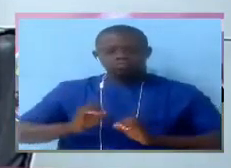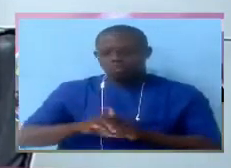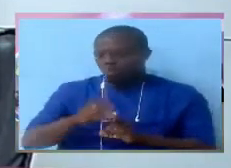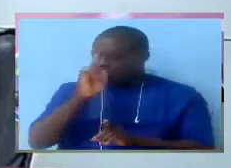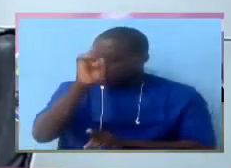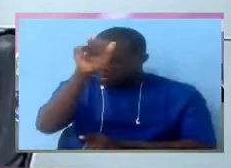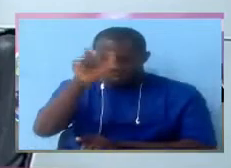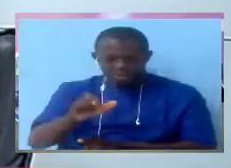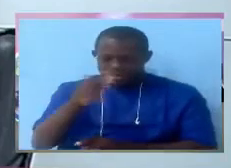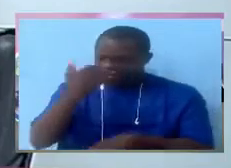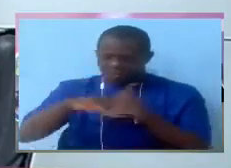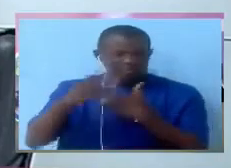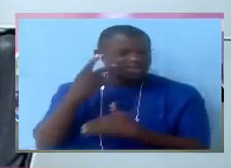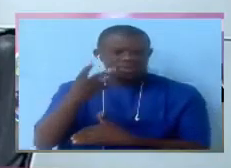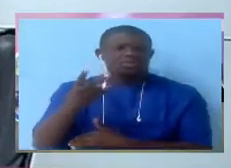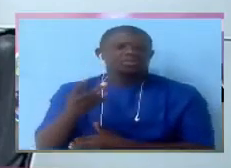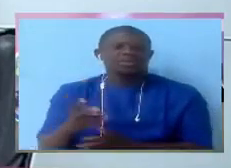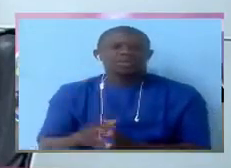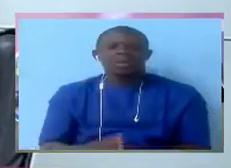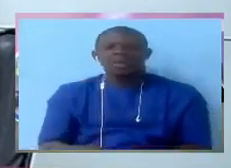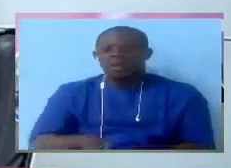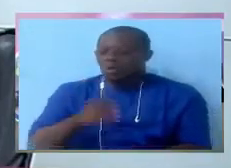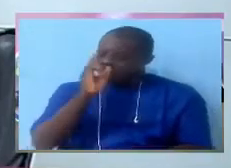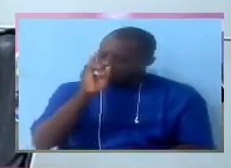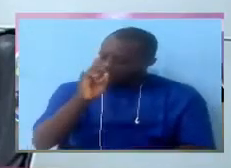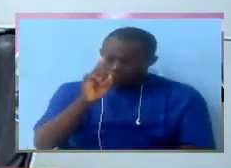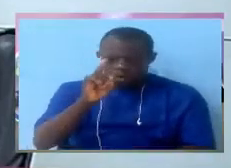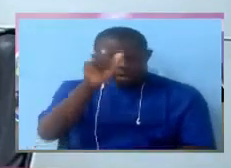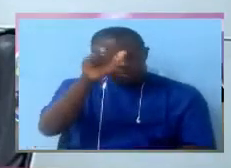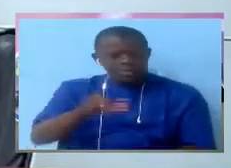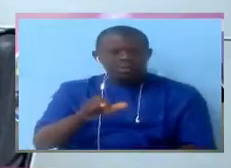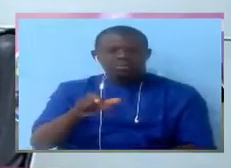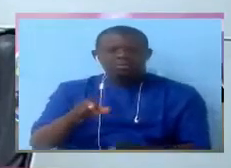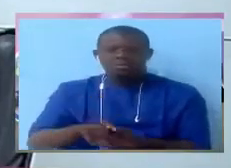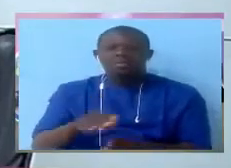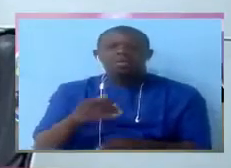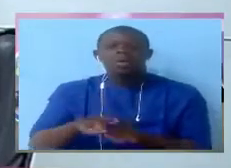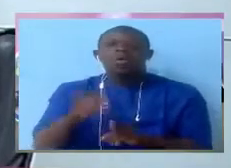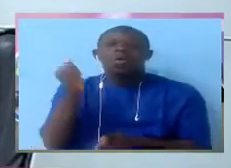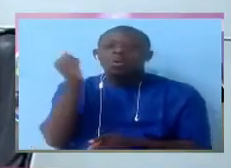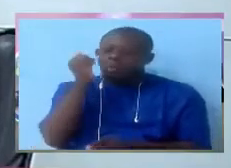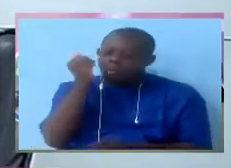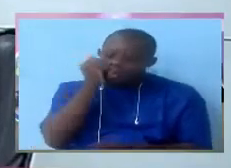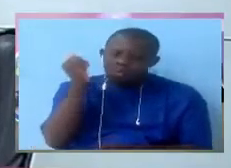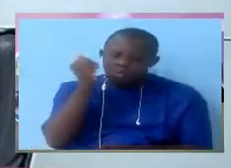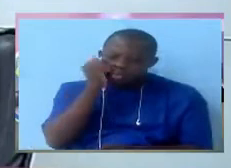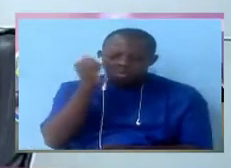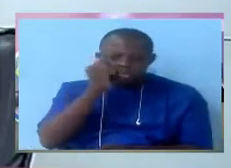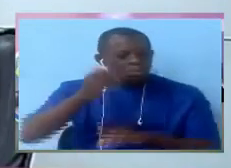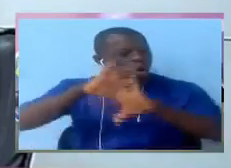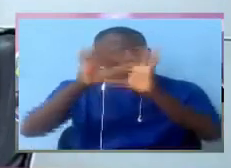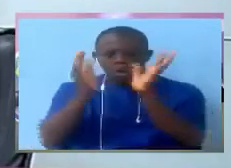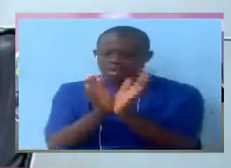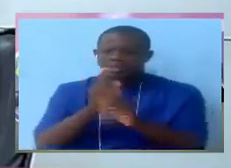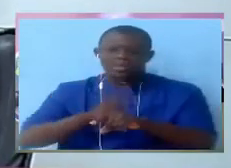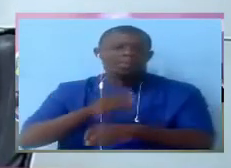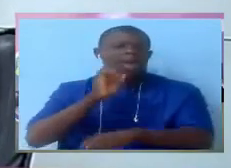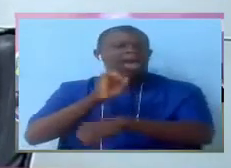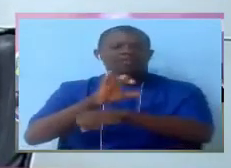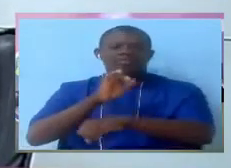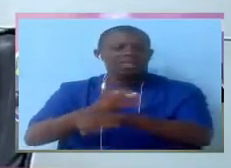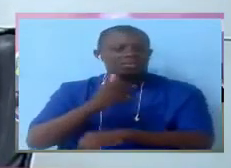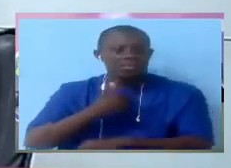have seen not to have beaten before kén rek la musta gis mom all the time daf ma dé advice since mo ñëwé fofu mu né mo señ bass